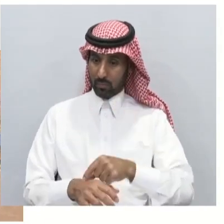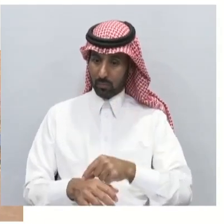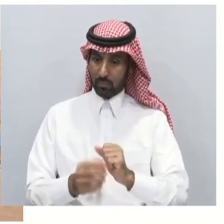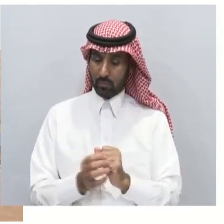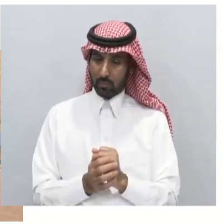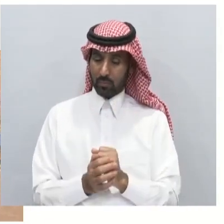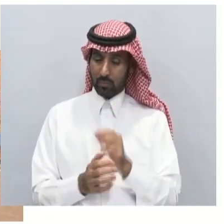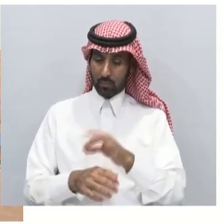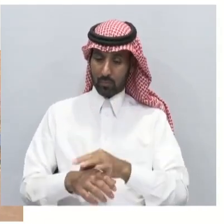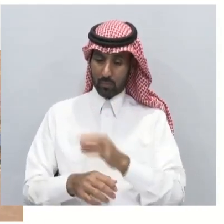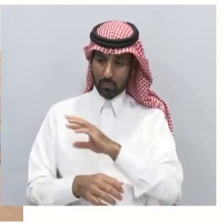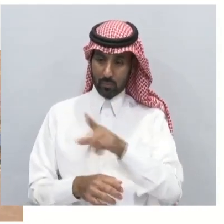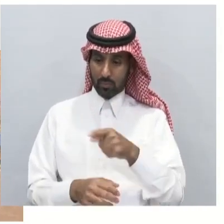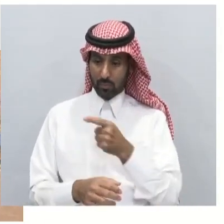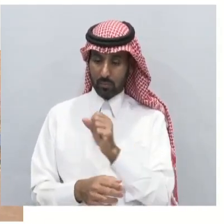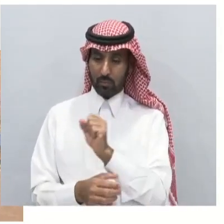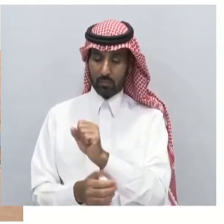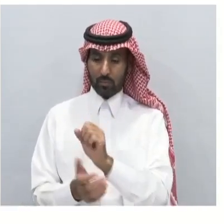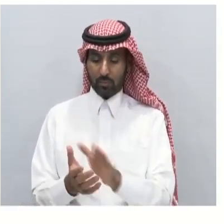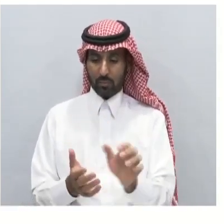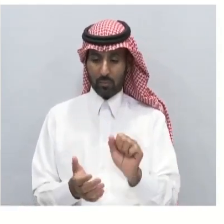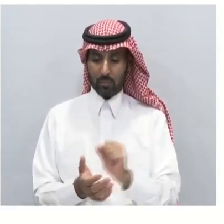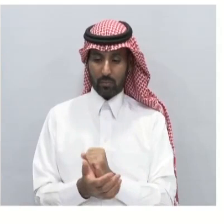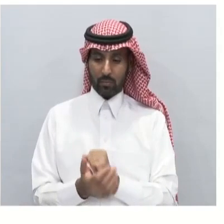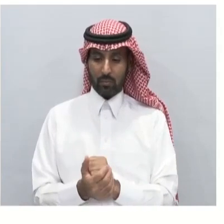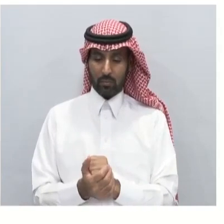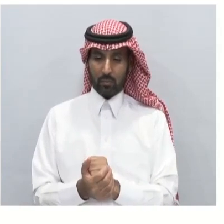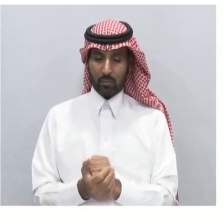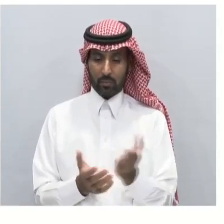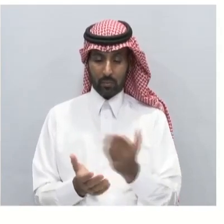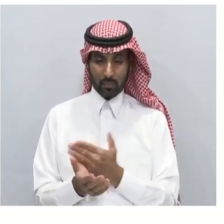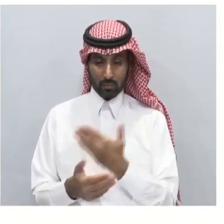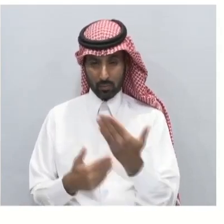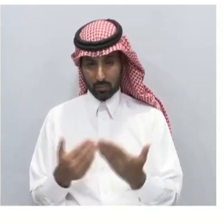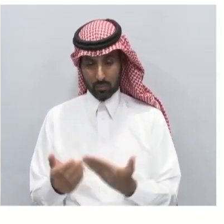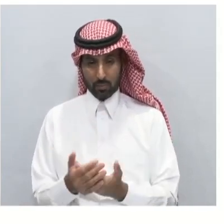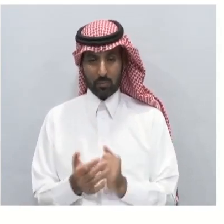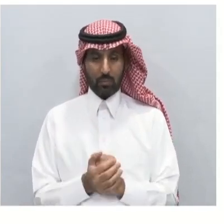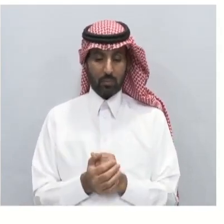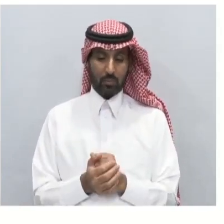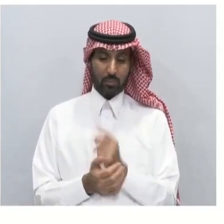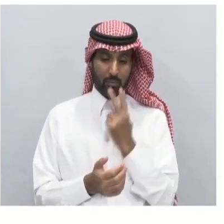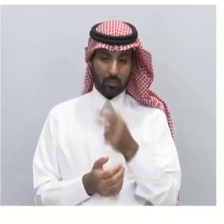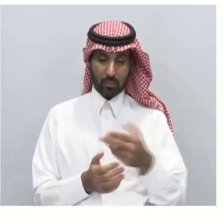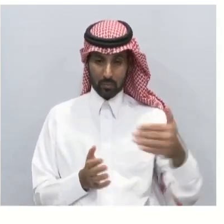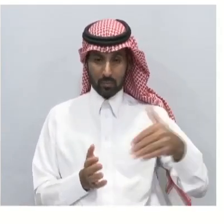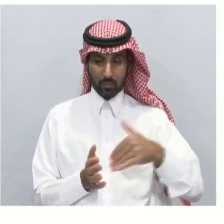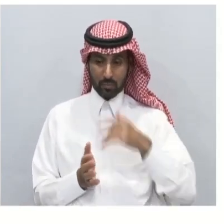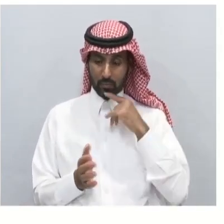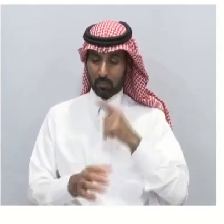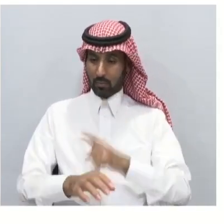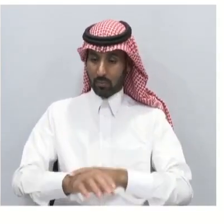Okay, their shoes off in the house. Another situation here, we have arrive